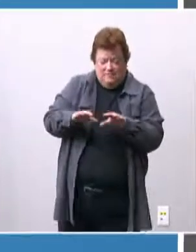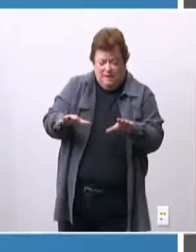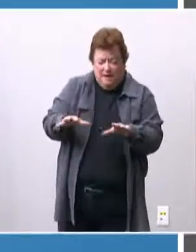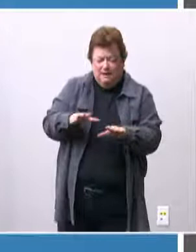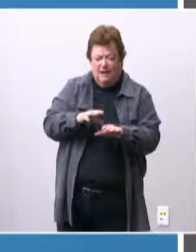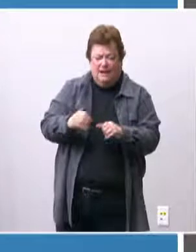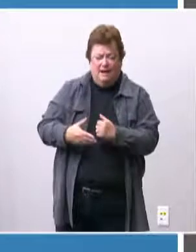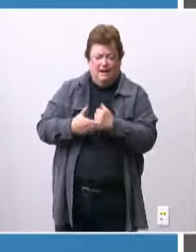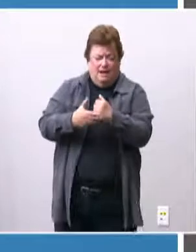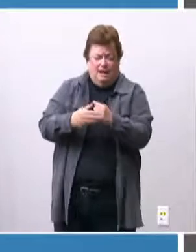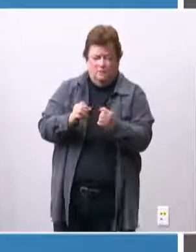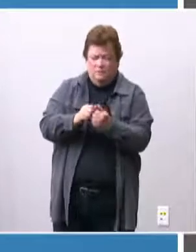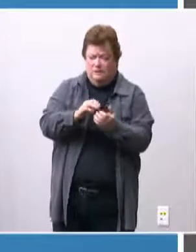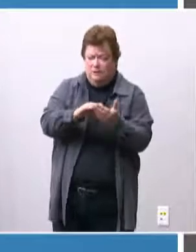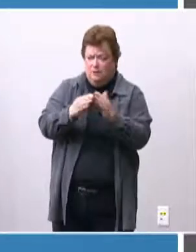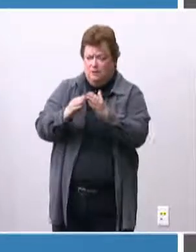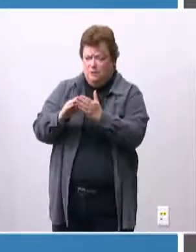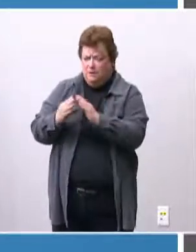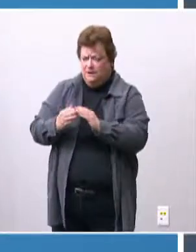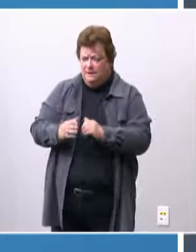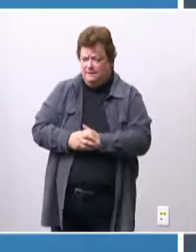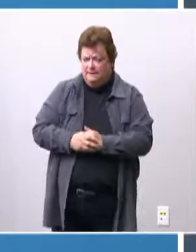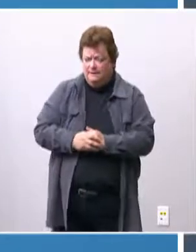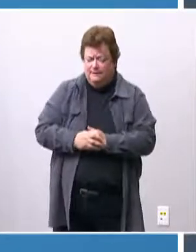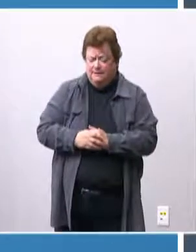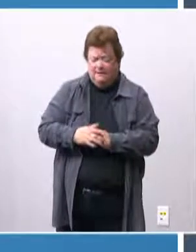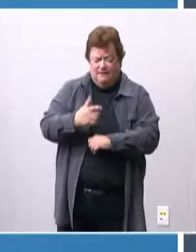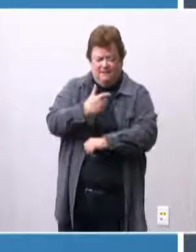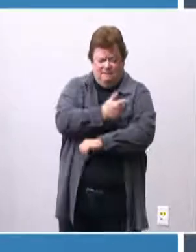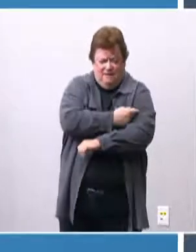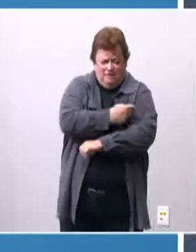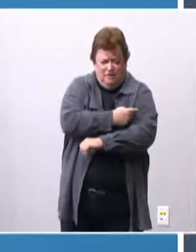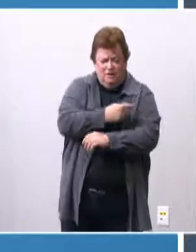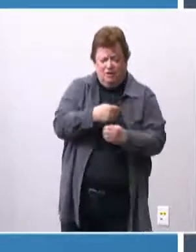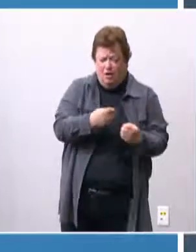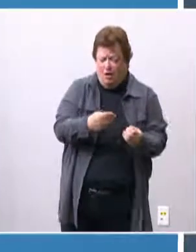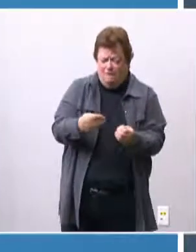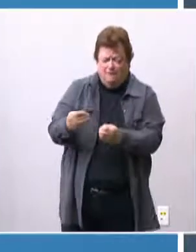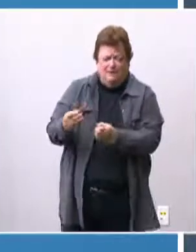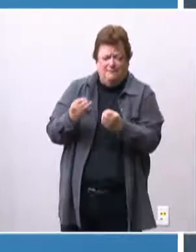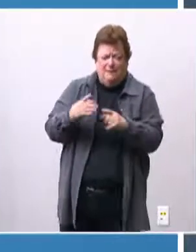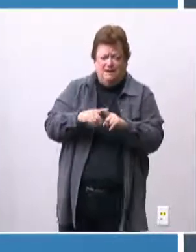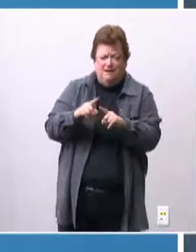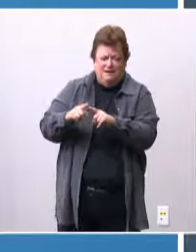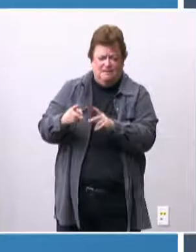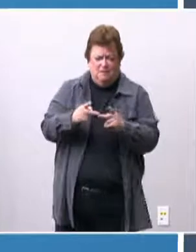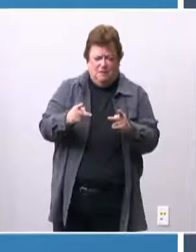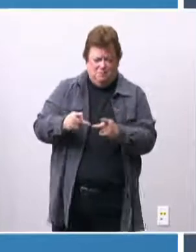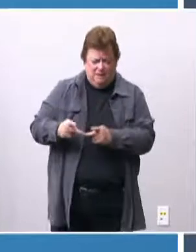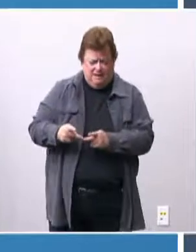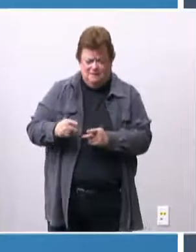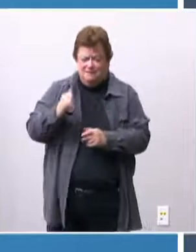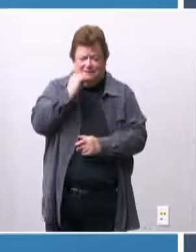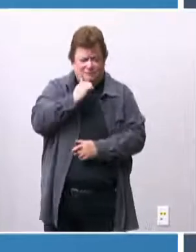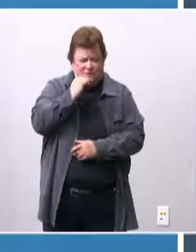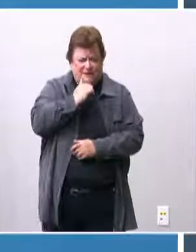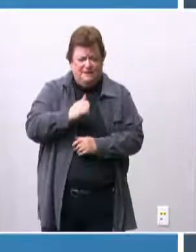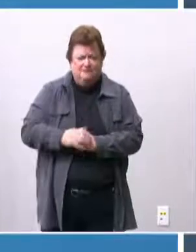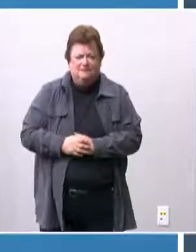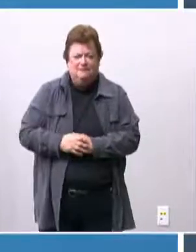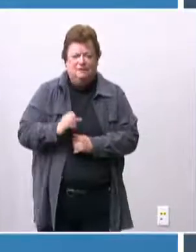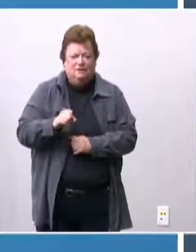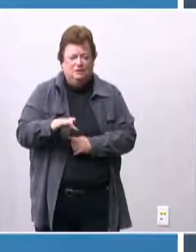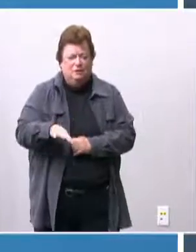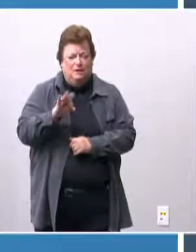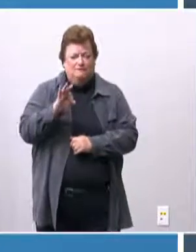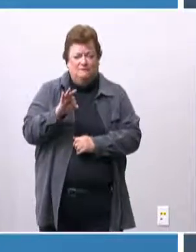community's progress. COVID-19 vaccinations are offered at many locations in the community on a daily basis. You can